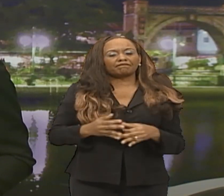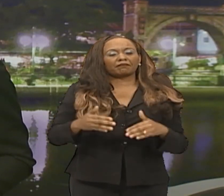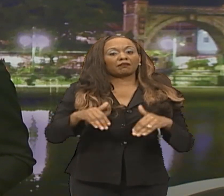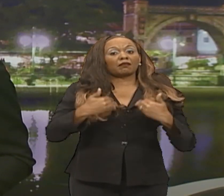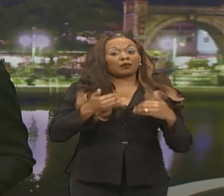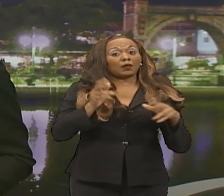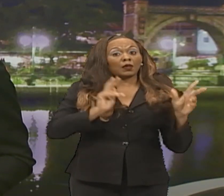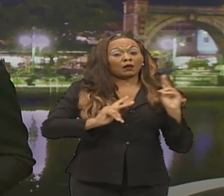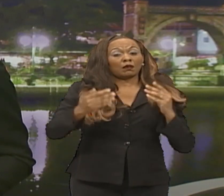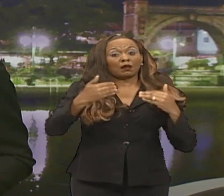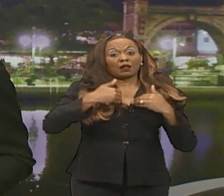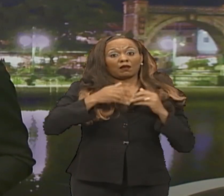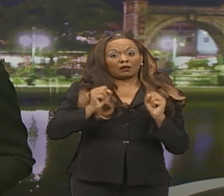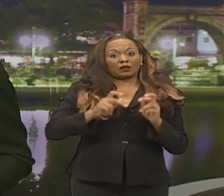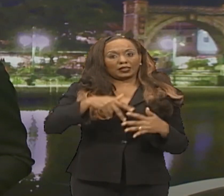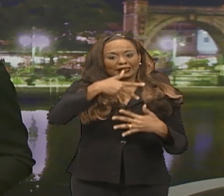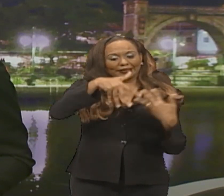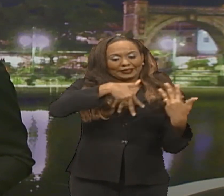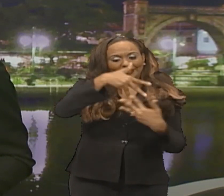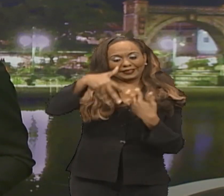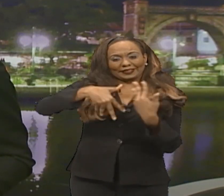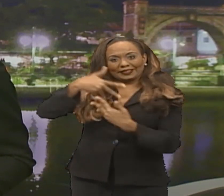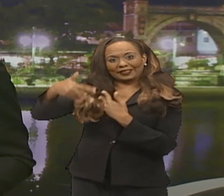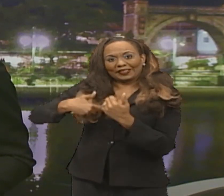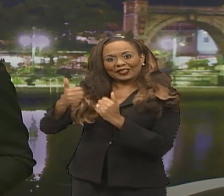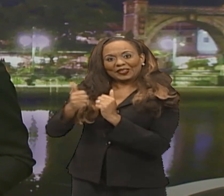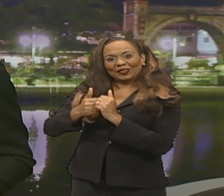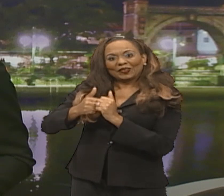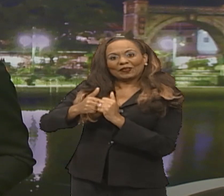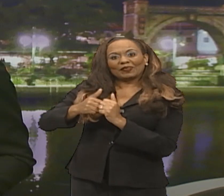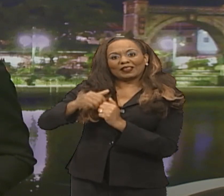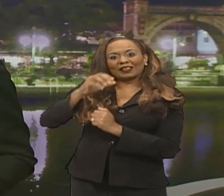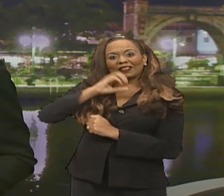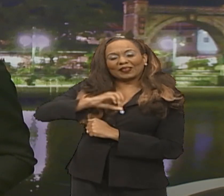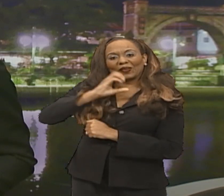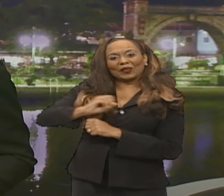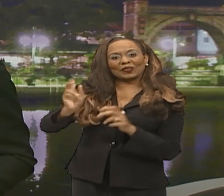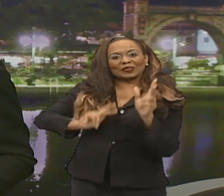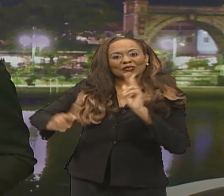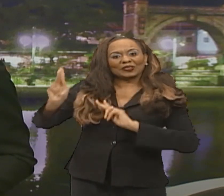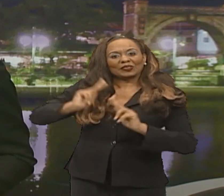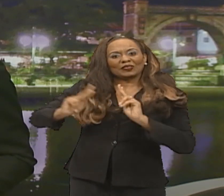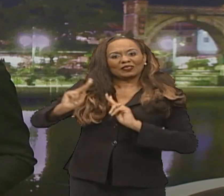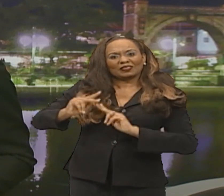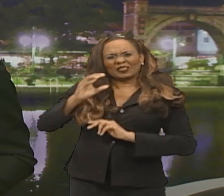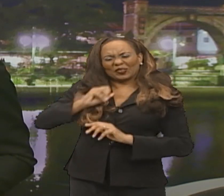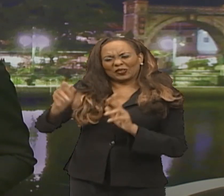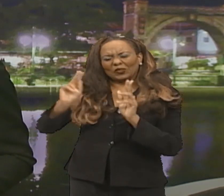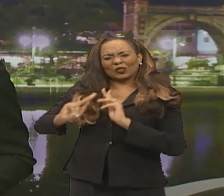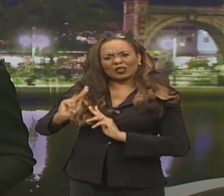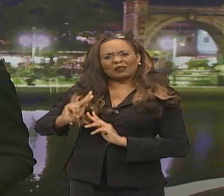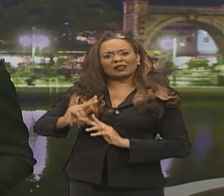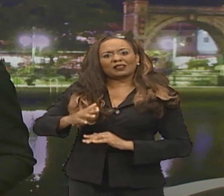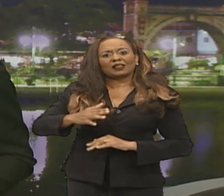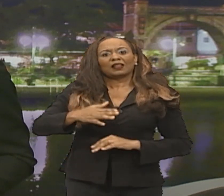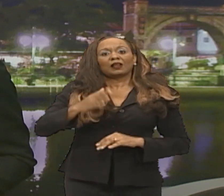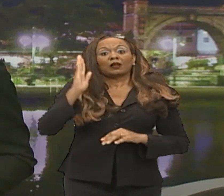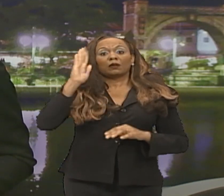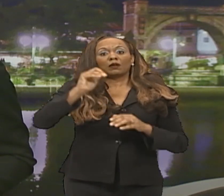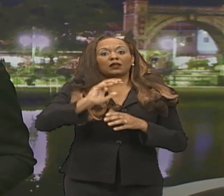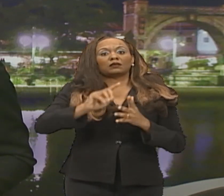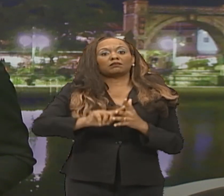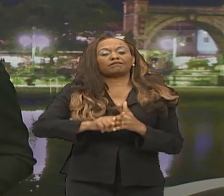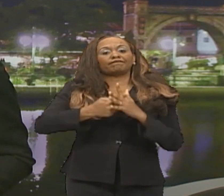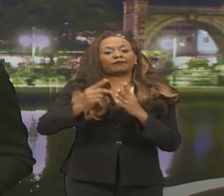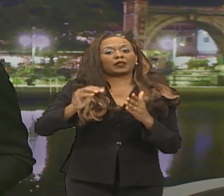young people will also have a chance to interact with and learn from the early contributors to Barbados' development when its Gen Link program is